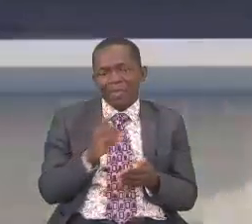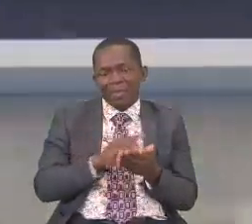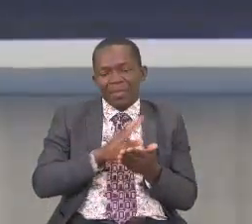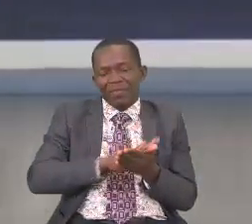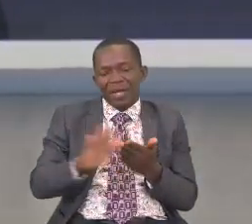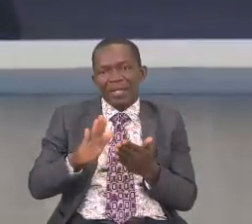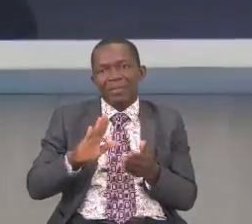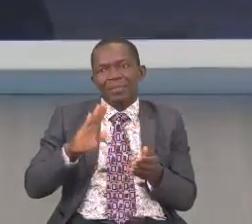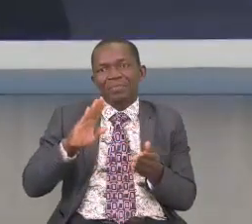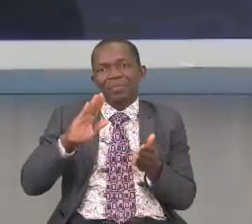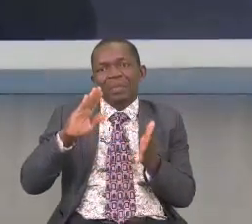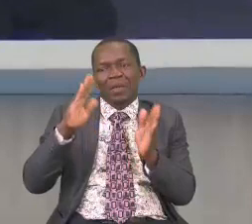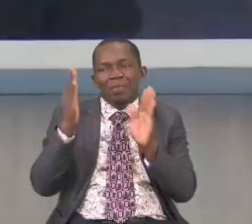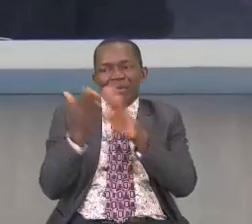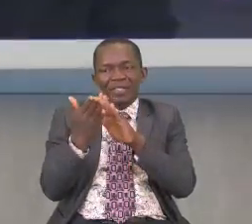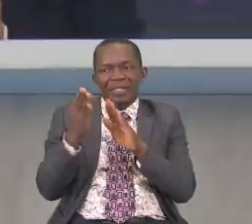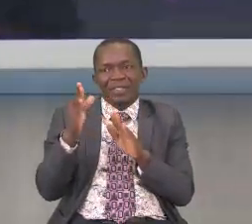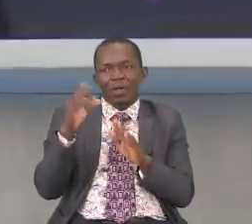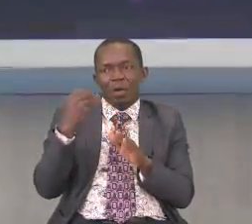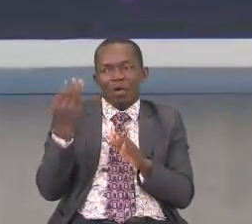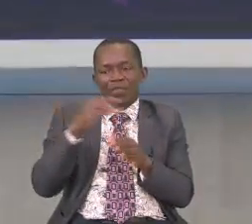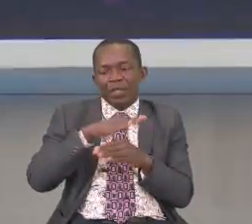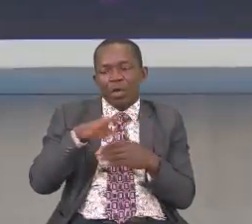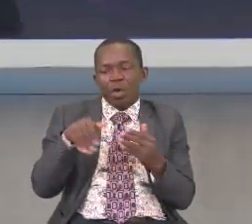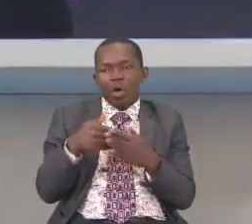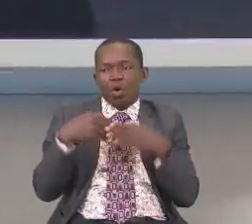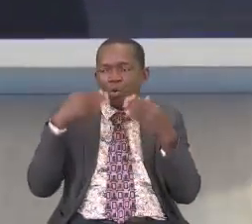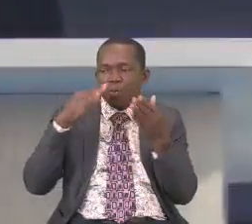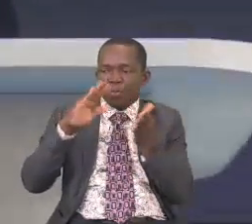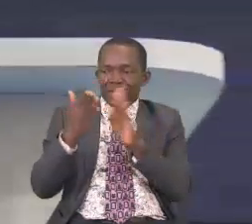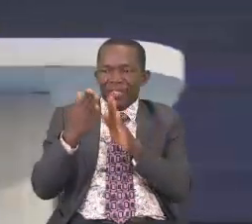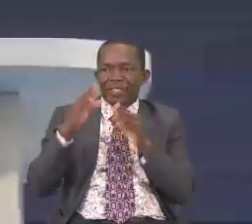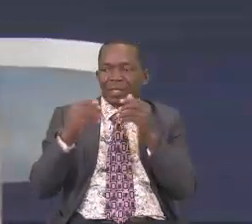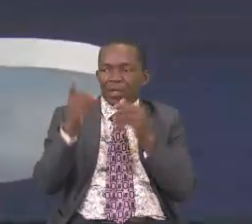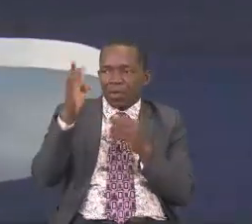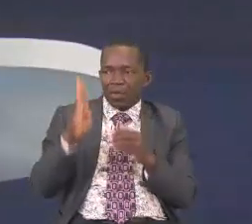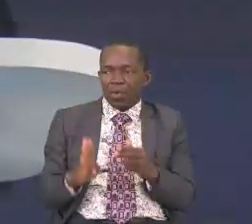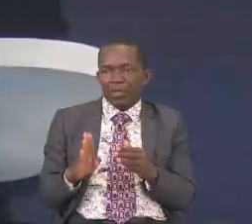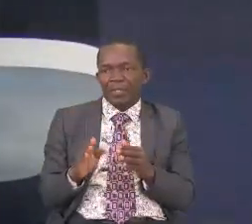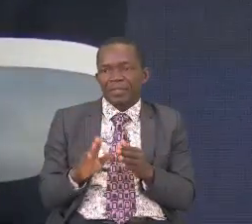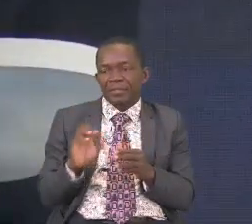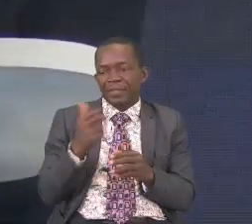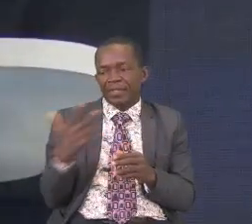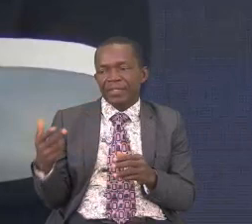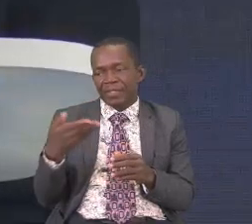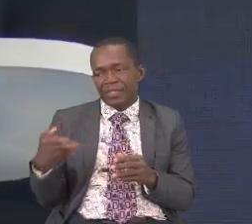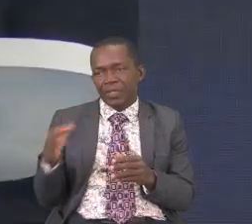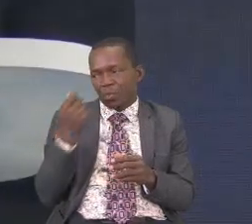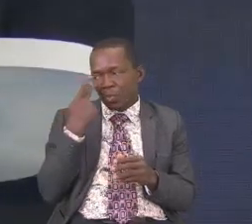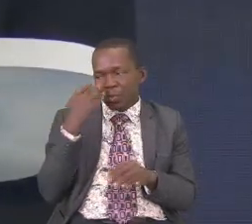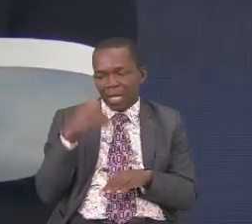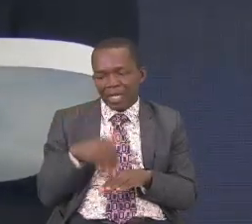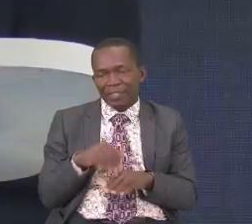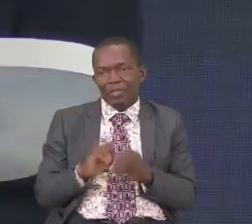presence of the omnipresage god three things were looking at here number